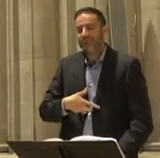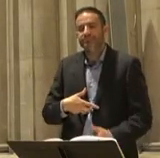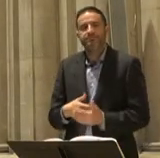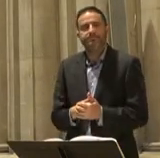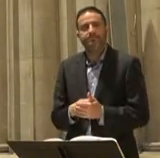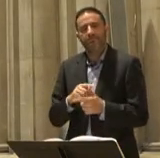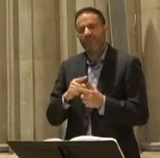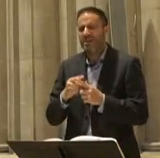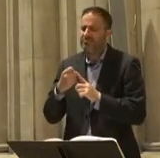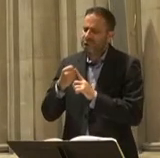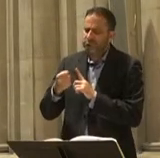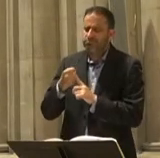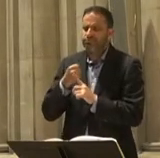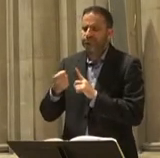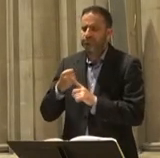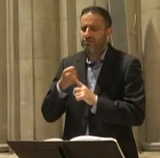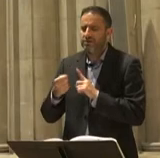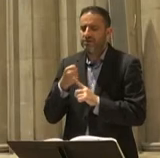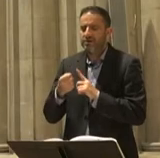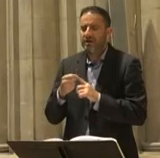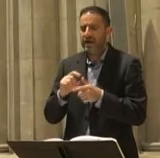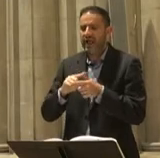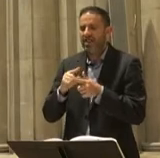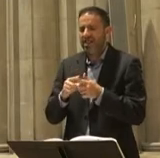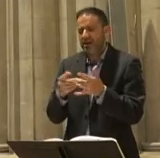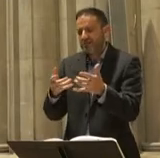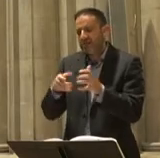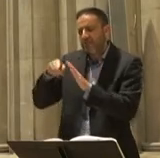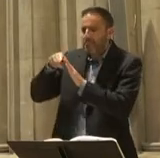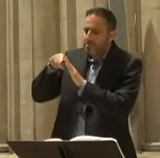then violent and then murderous.